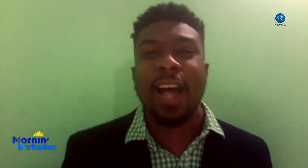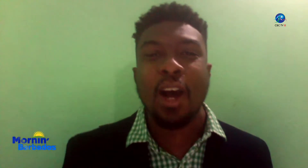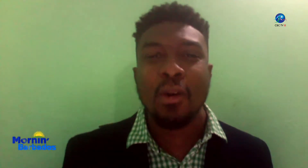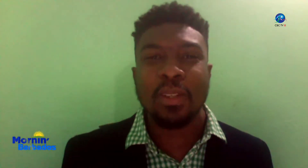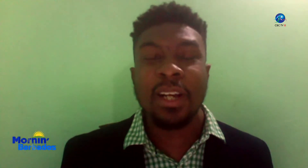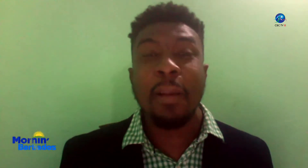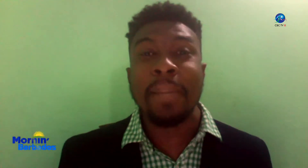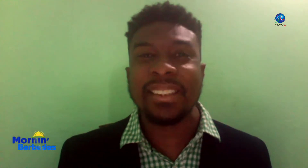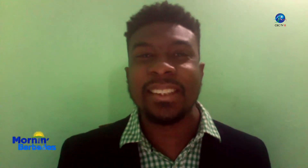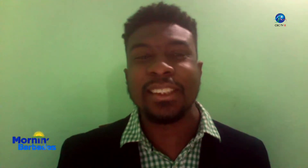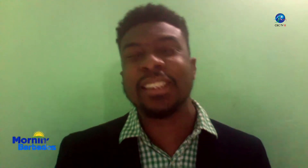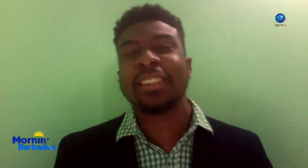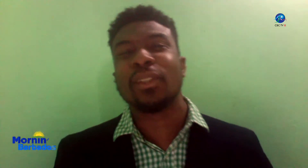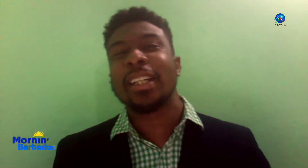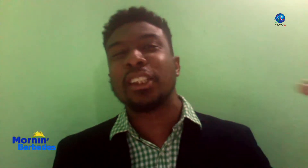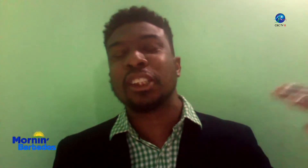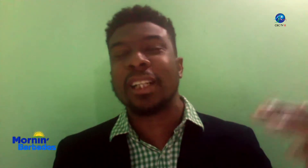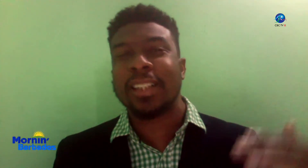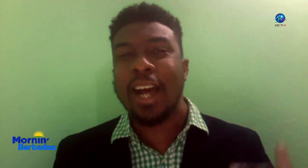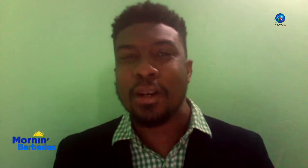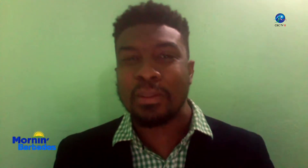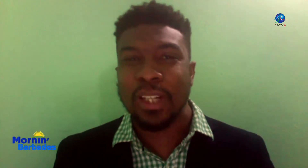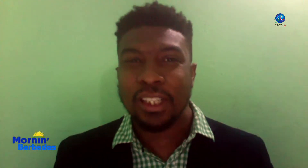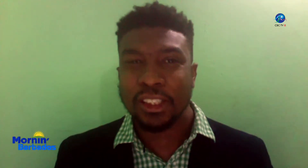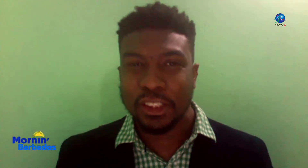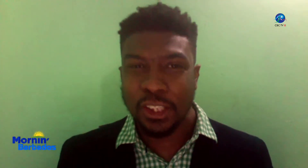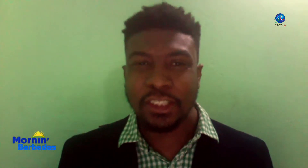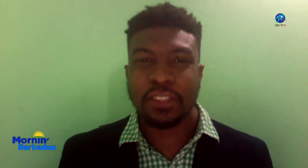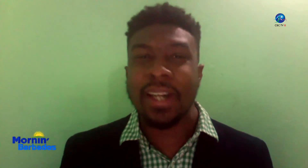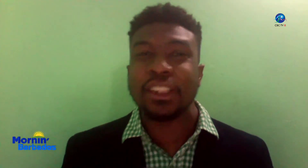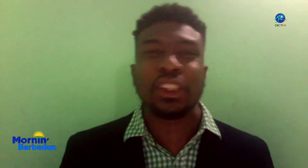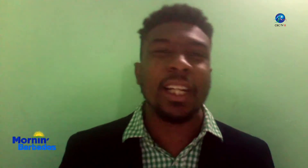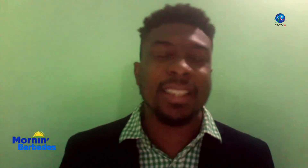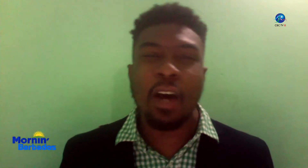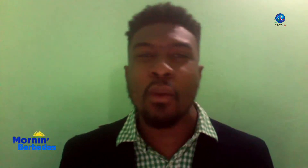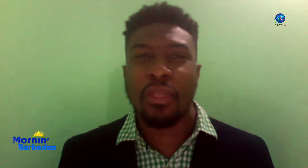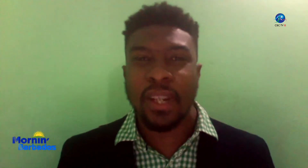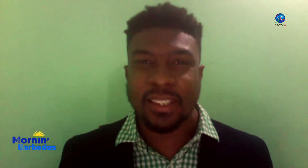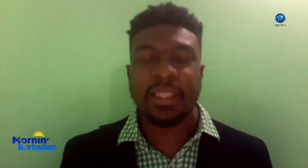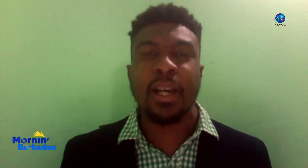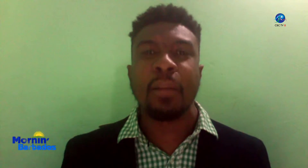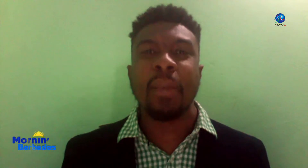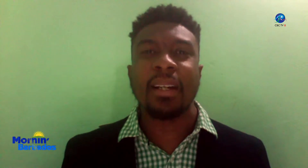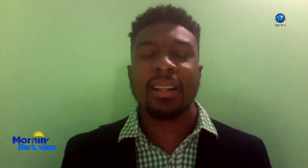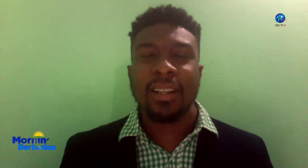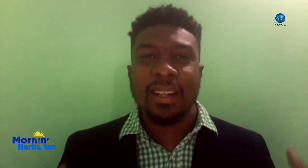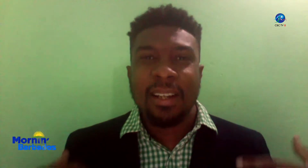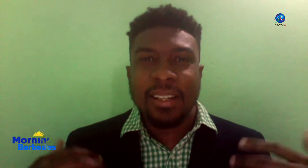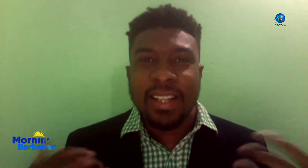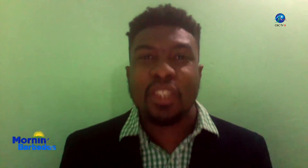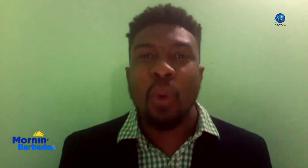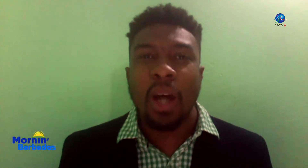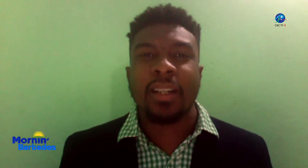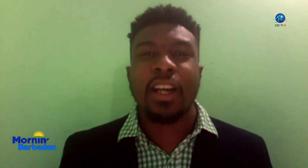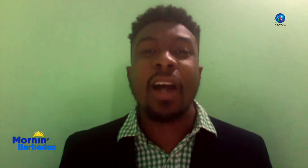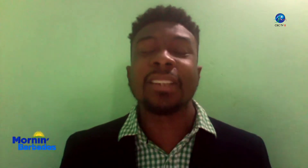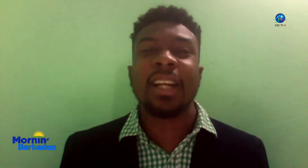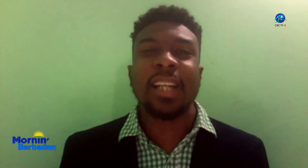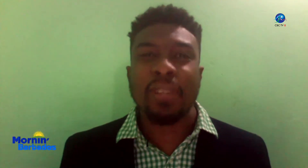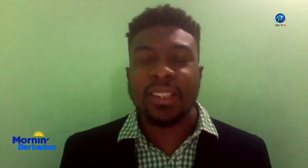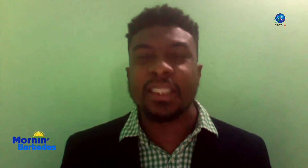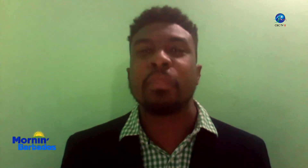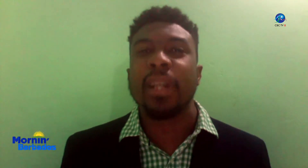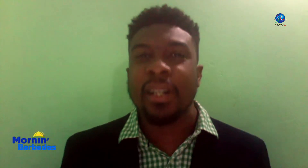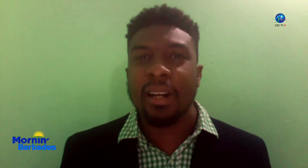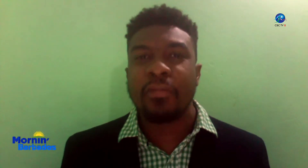trying to shut down businesses, trying to shut down the church, trying to shut down things. But guess what?